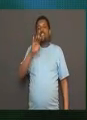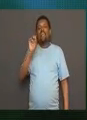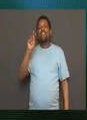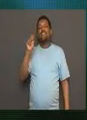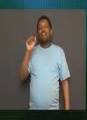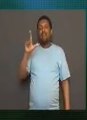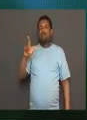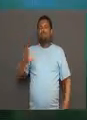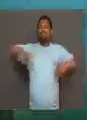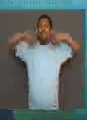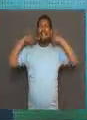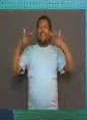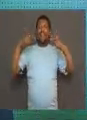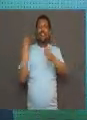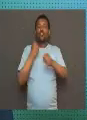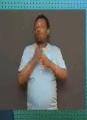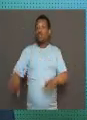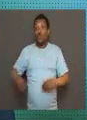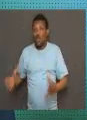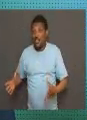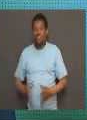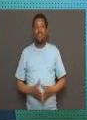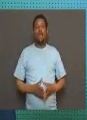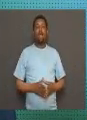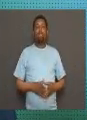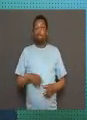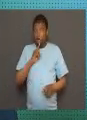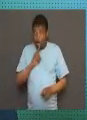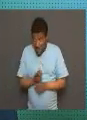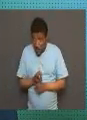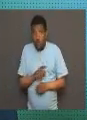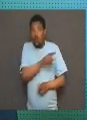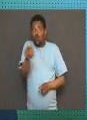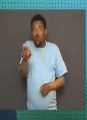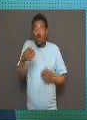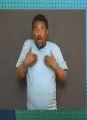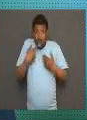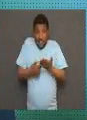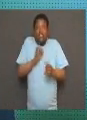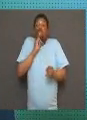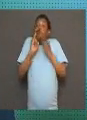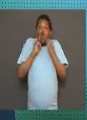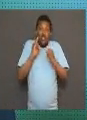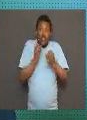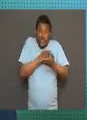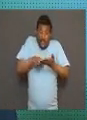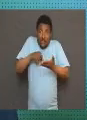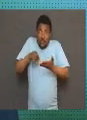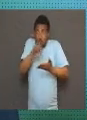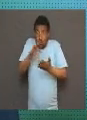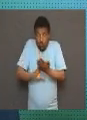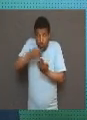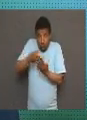or zenithal. Great job, students! Make sure you have this